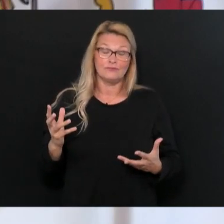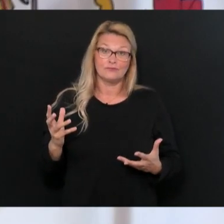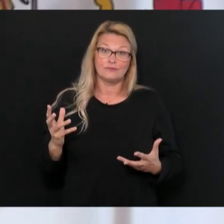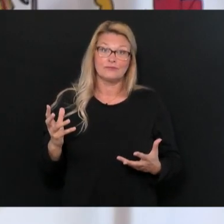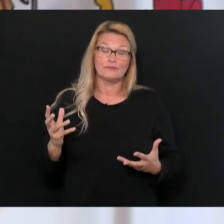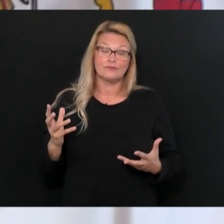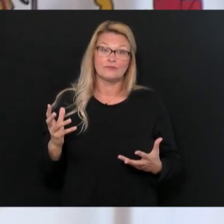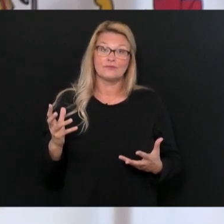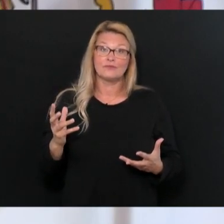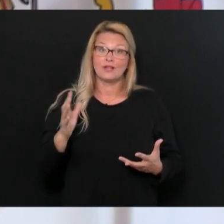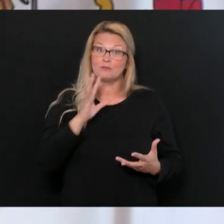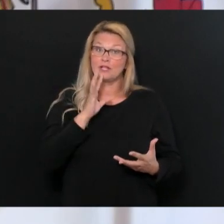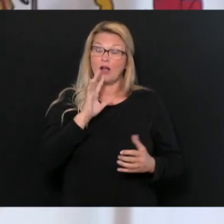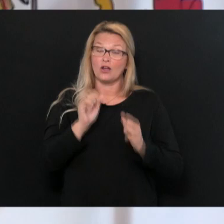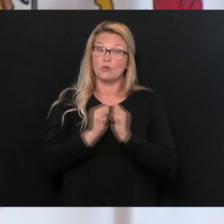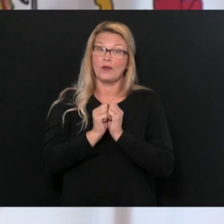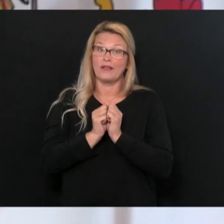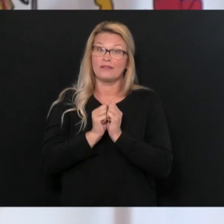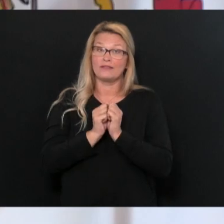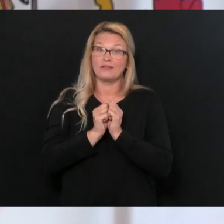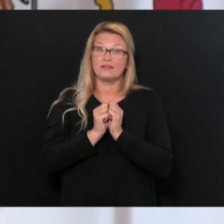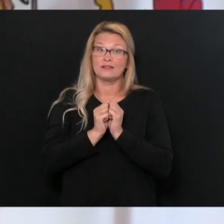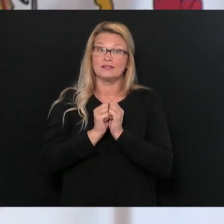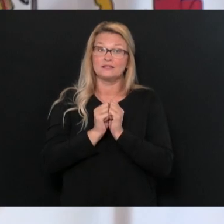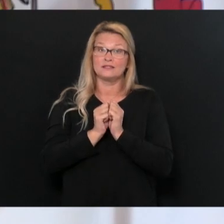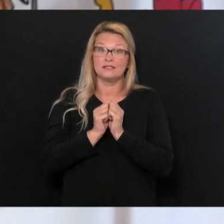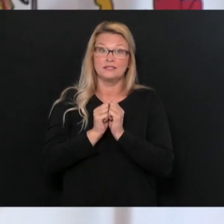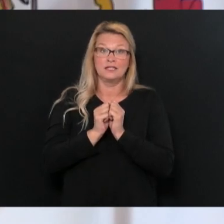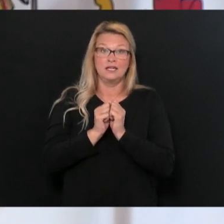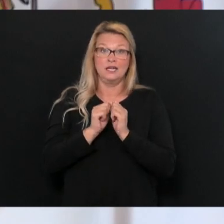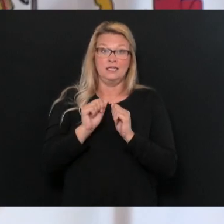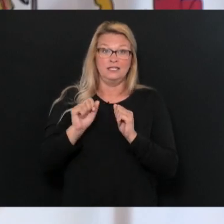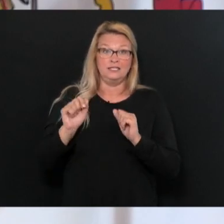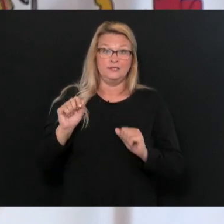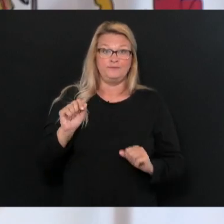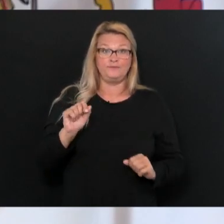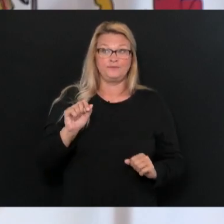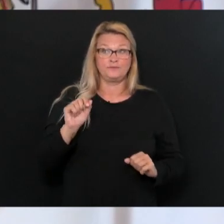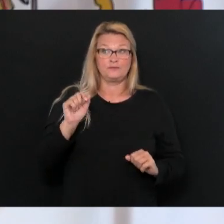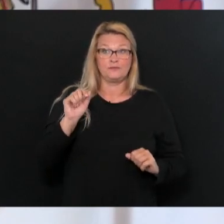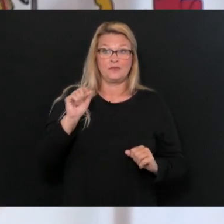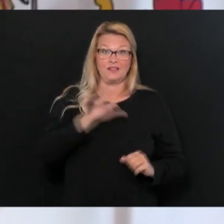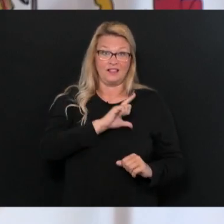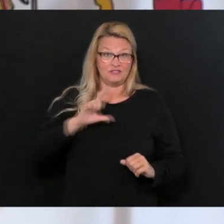I'm talking to the leadership of the bodies, frequently,